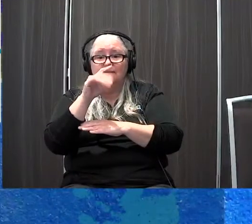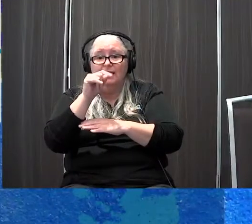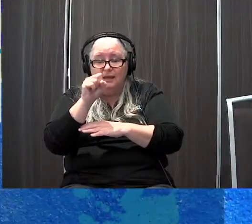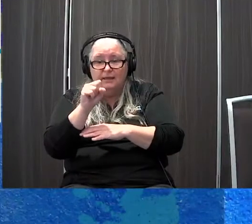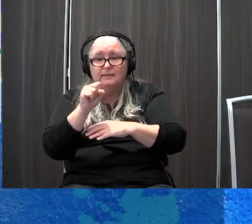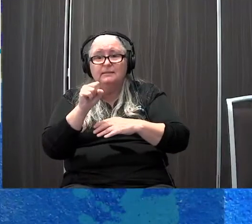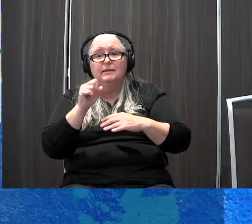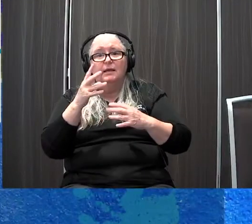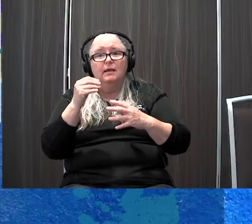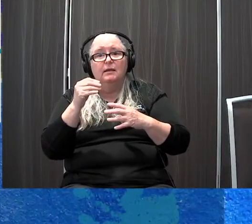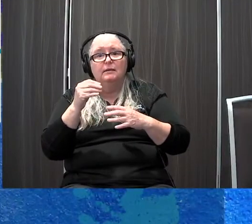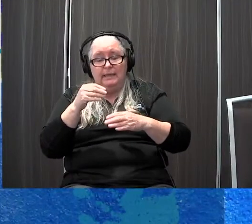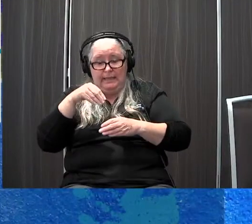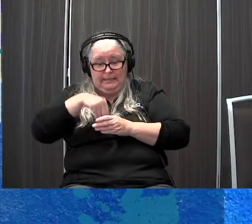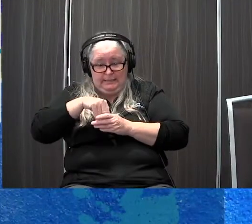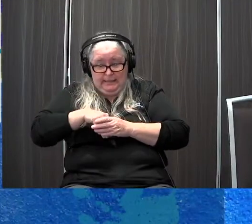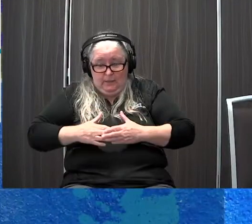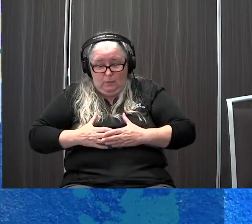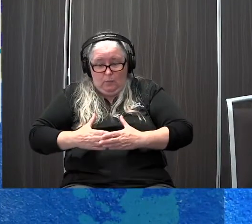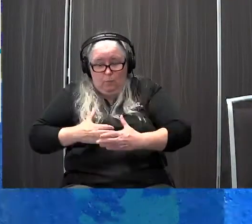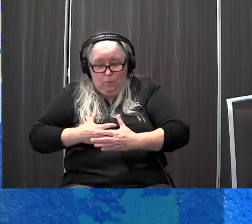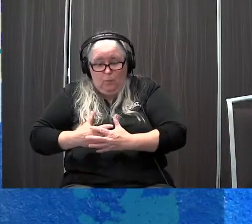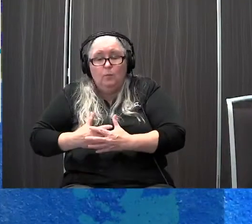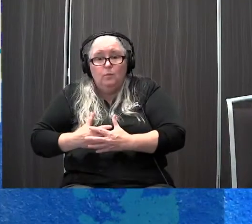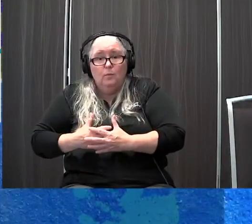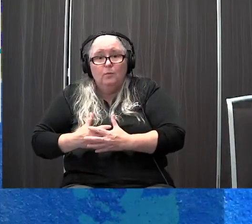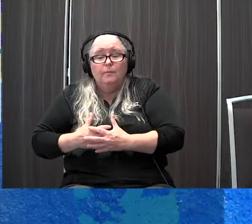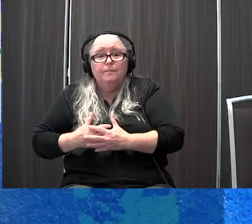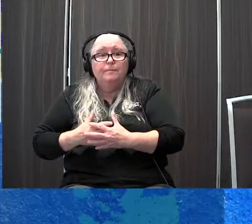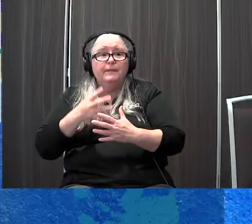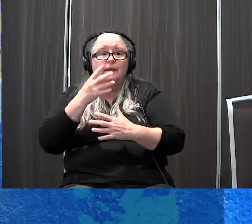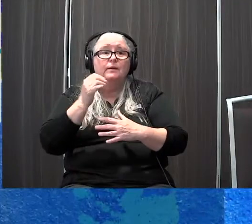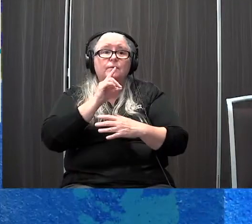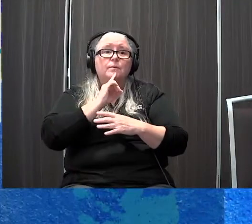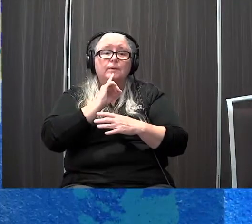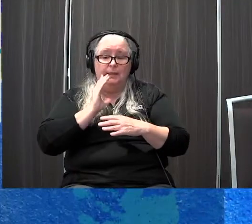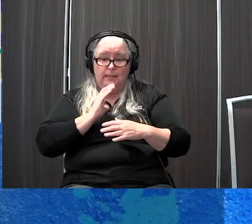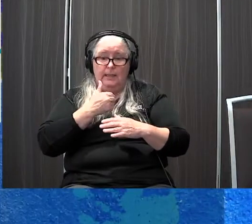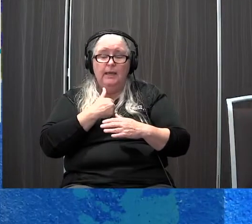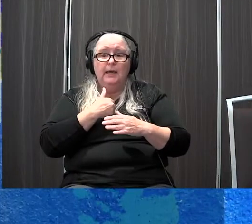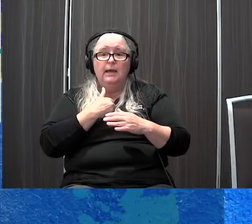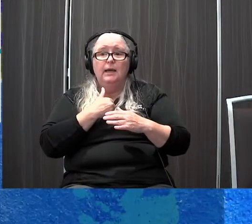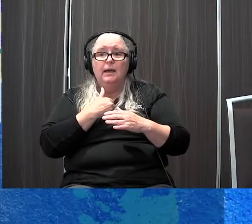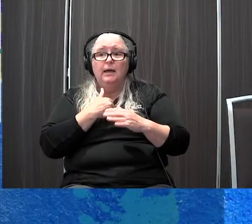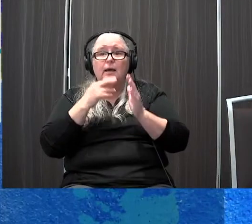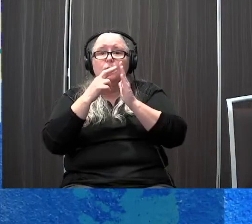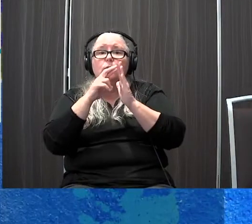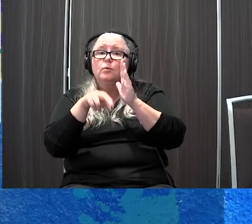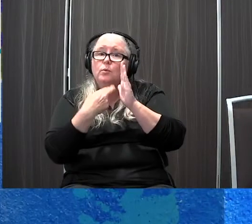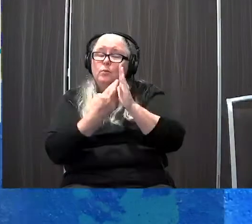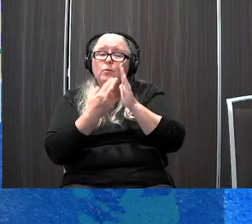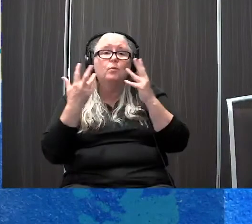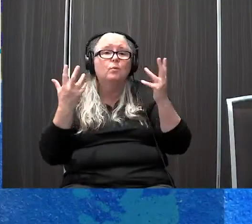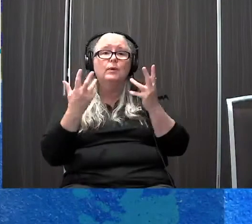mom's stomach. So, during that important developmental pathway. And so really our role, and we'll go into this a little bit more,